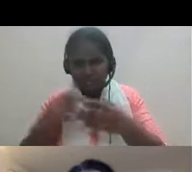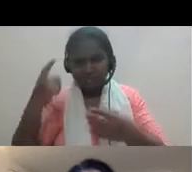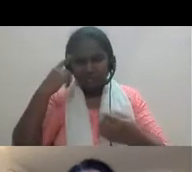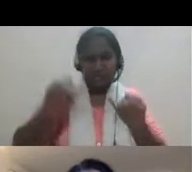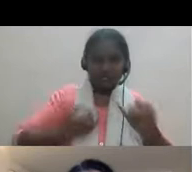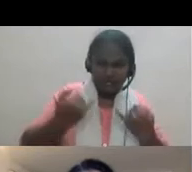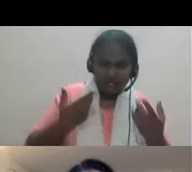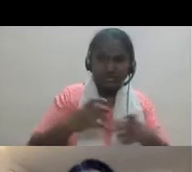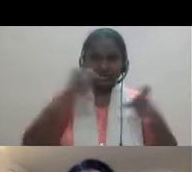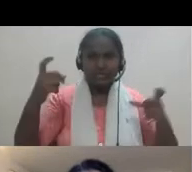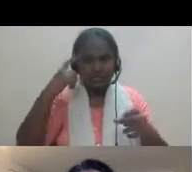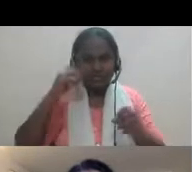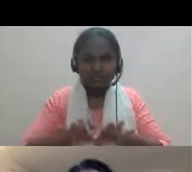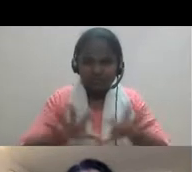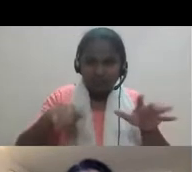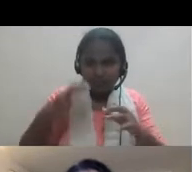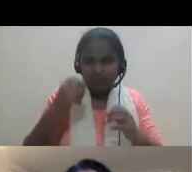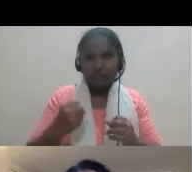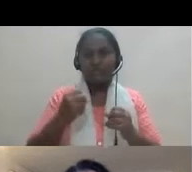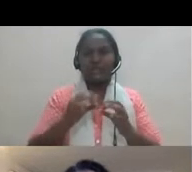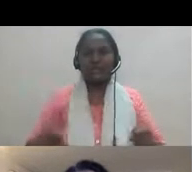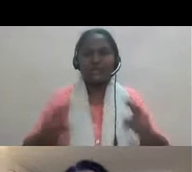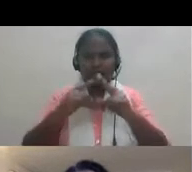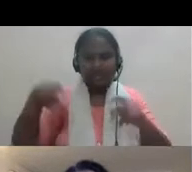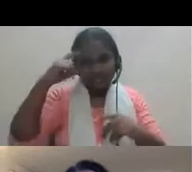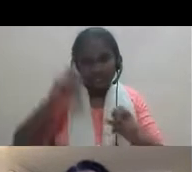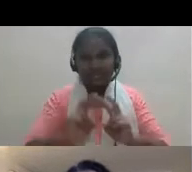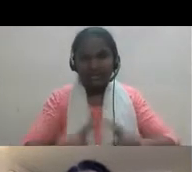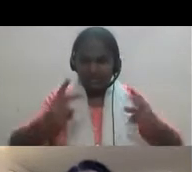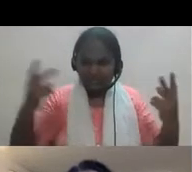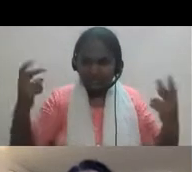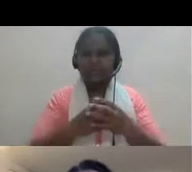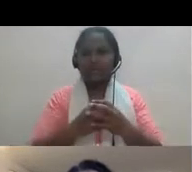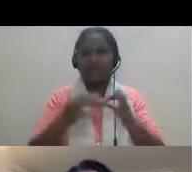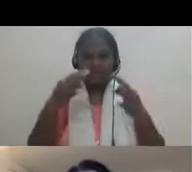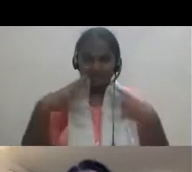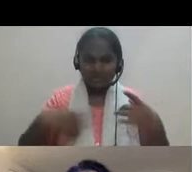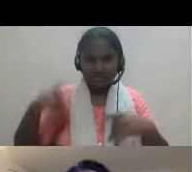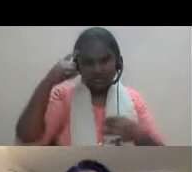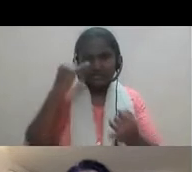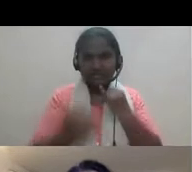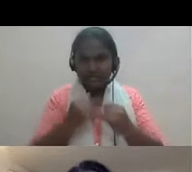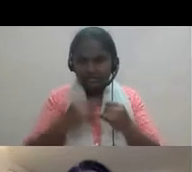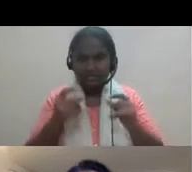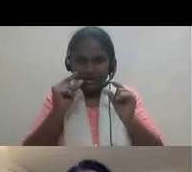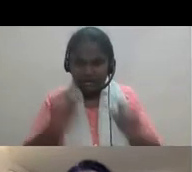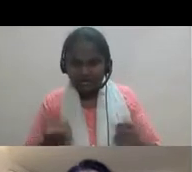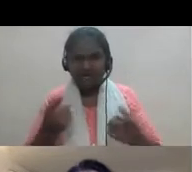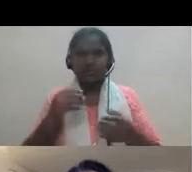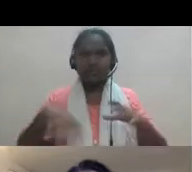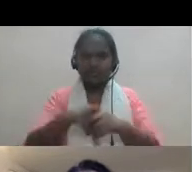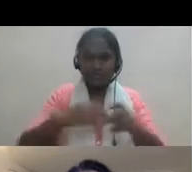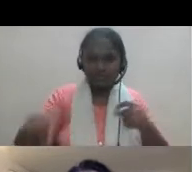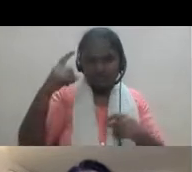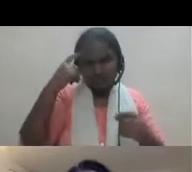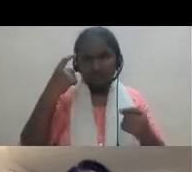and enthusiastic curators who would be specialized in different realms of the history of Argentine art, including